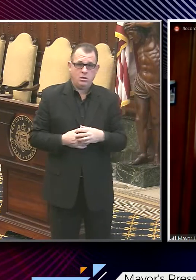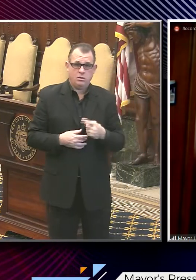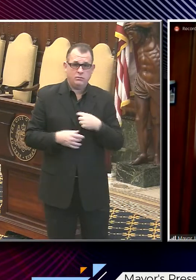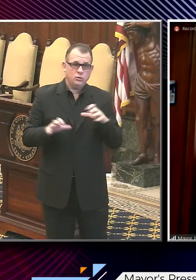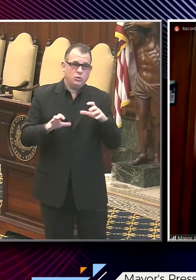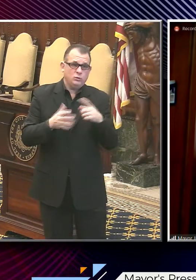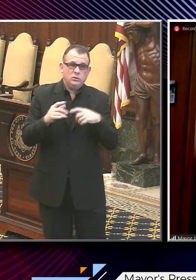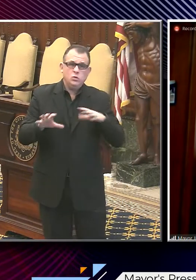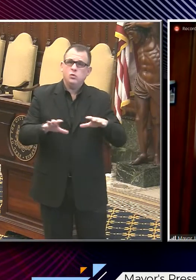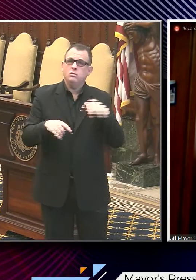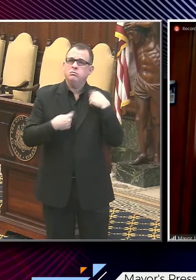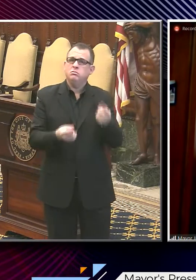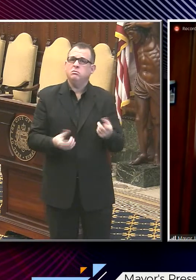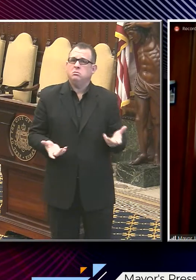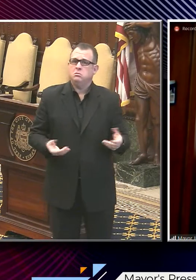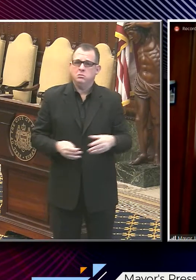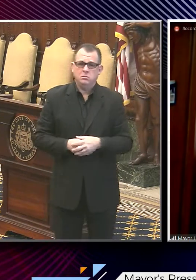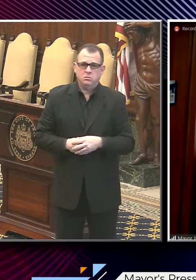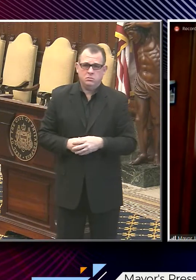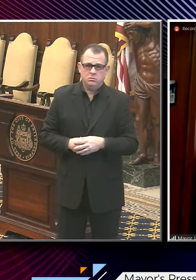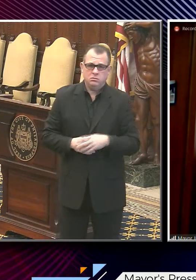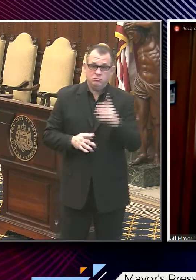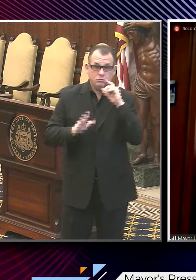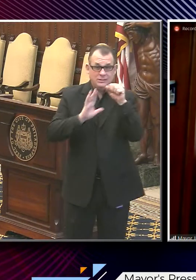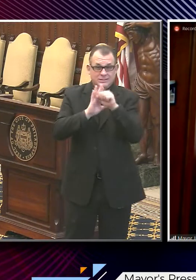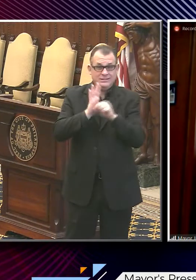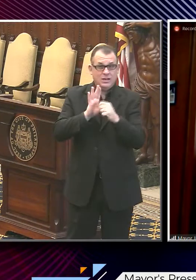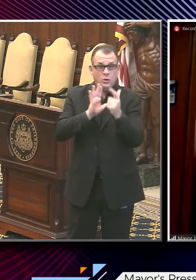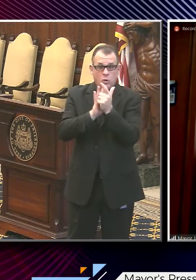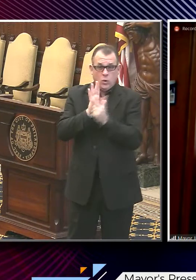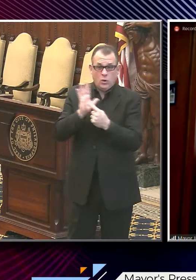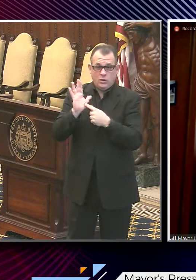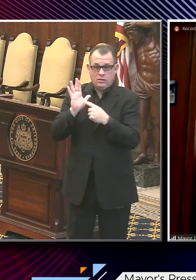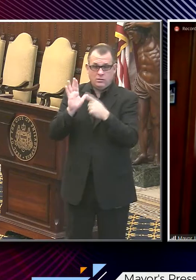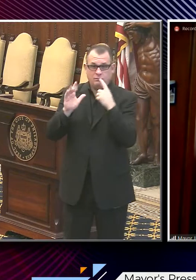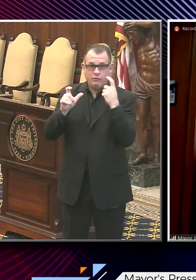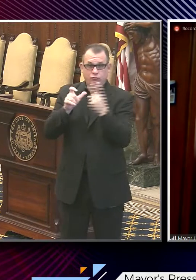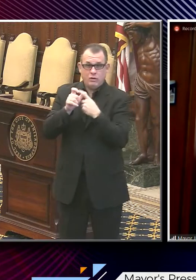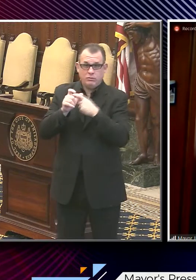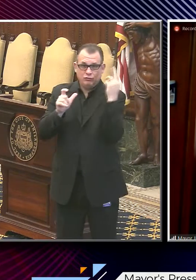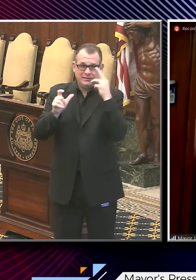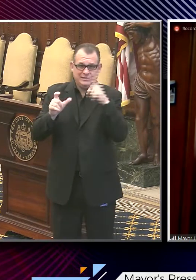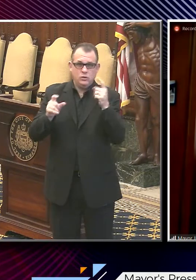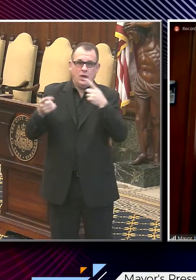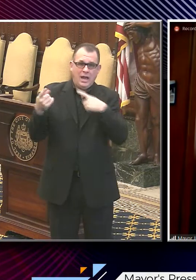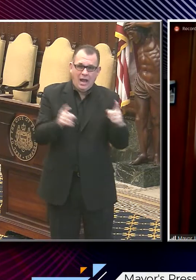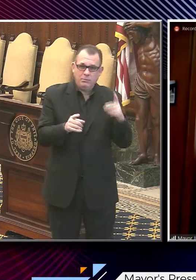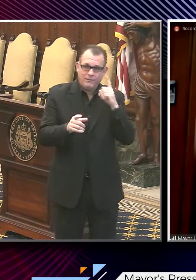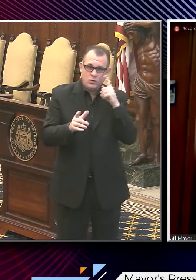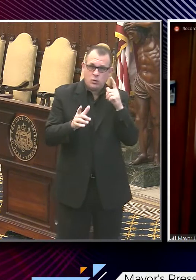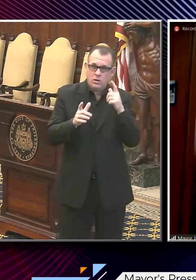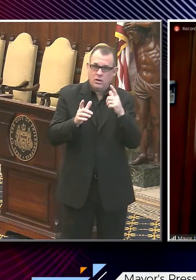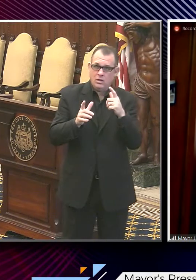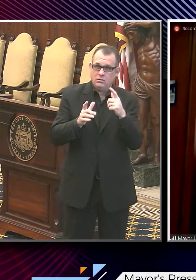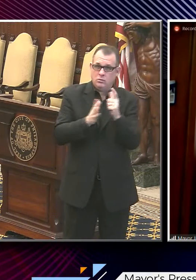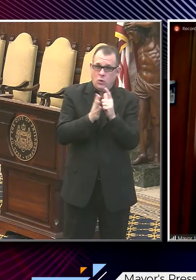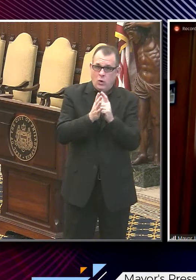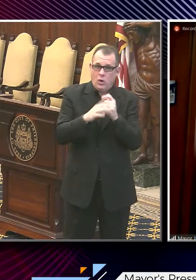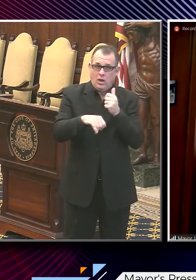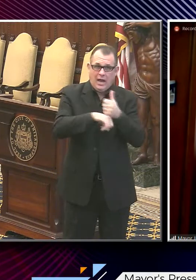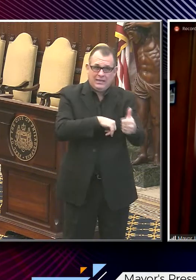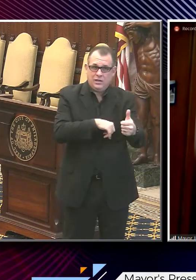don't know what else we could do. To expand state law for criminal purposes would have to be done on the state